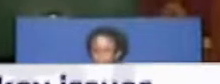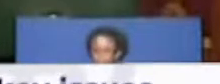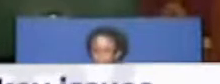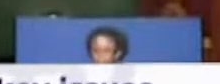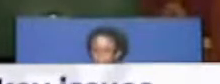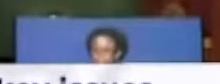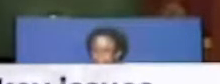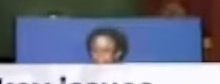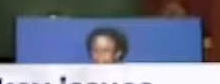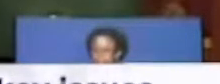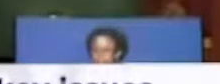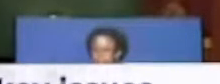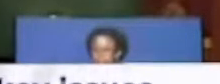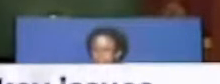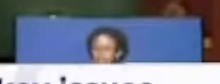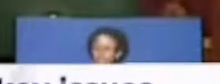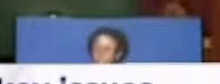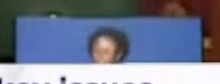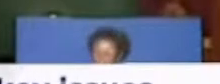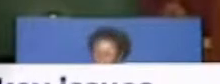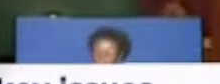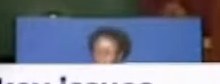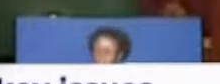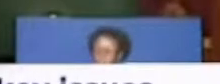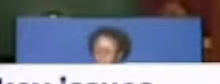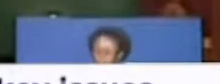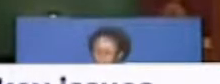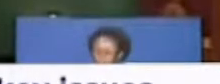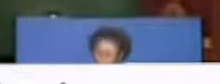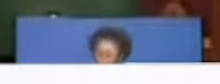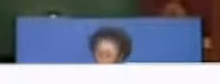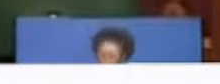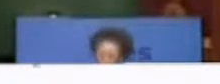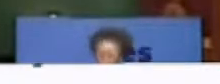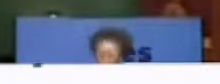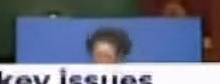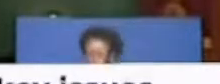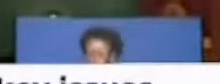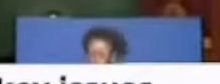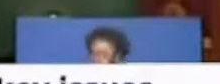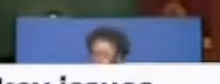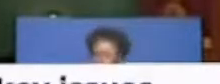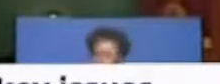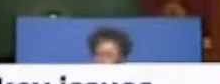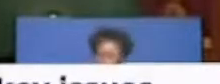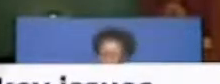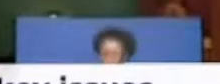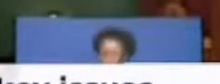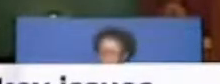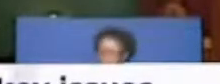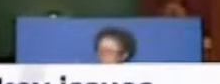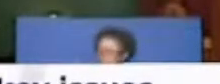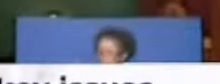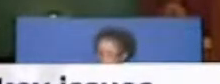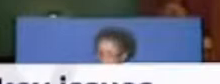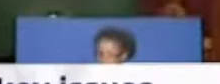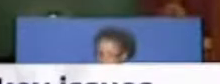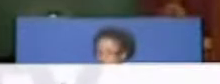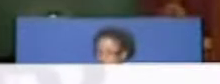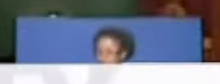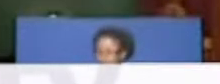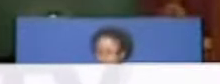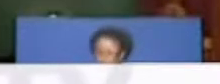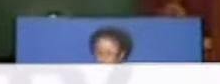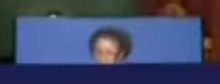of the resilience of our revenue collection systems under the Kenya Revenue Authority. For the first time,